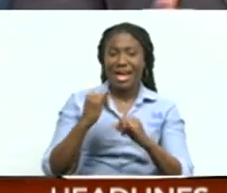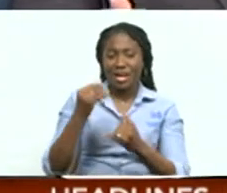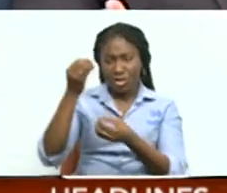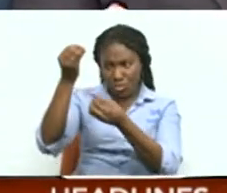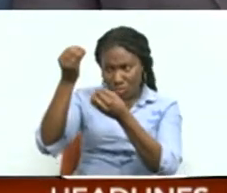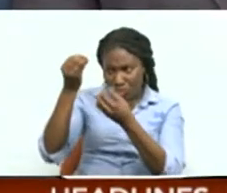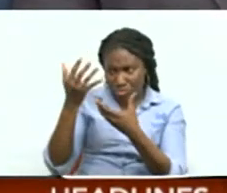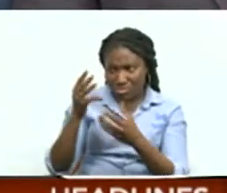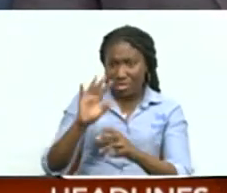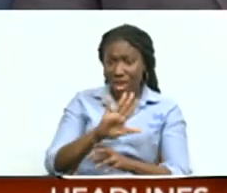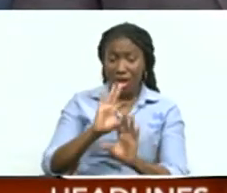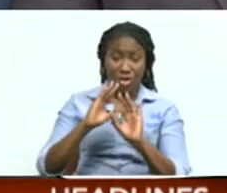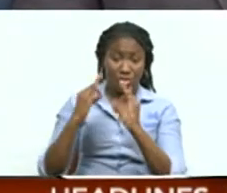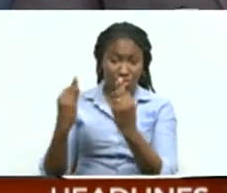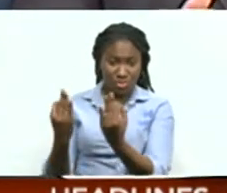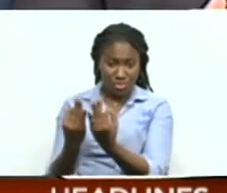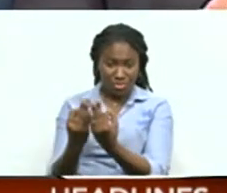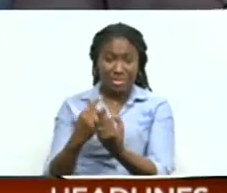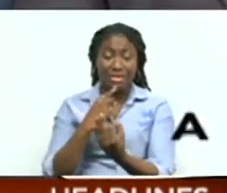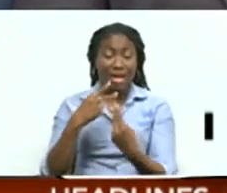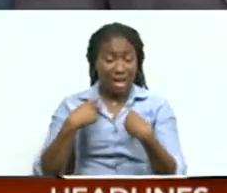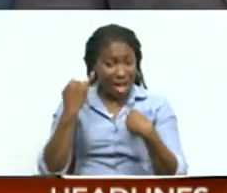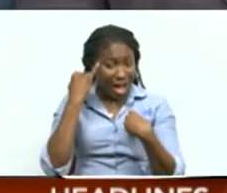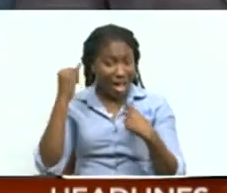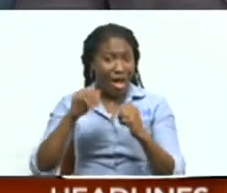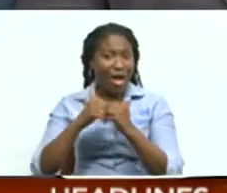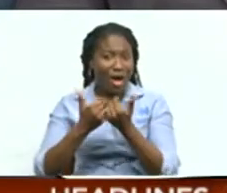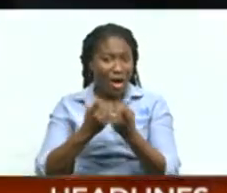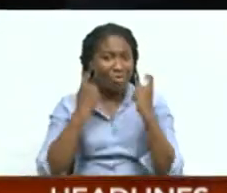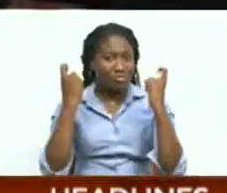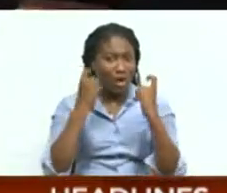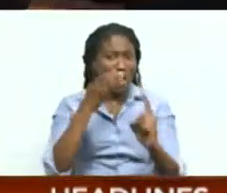those closest to him have revealed how he would want to be honored.